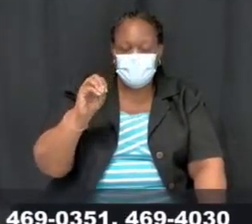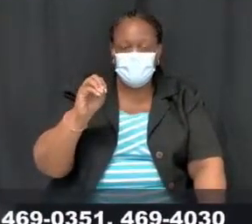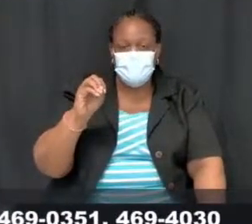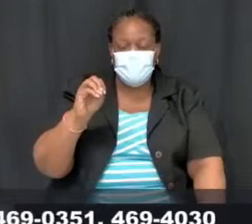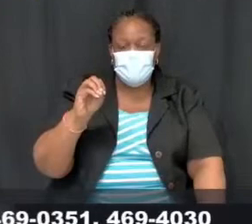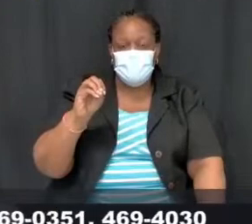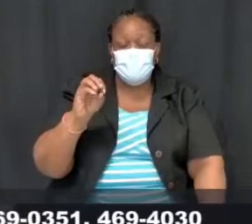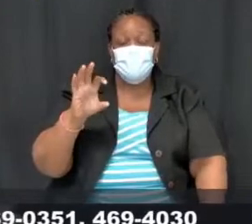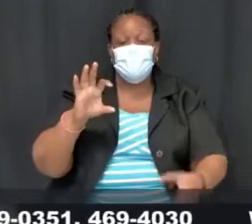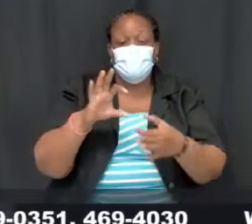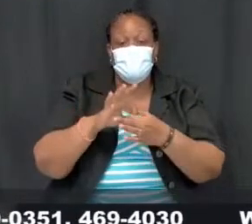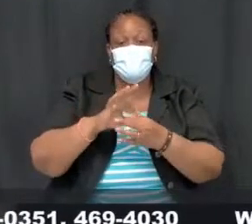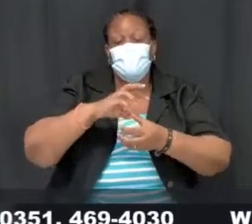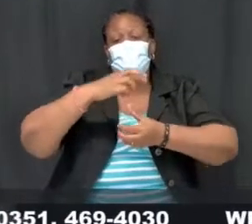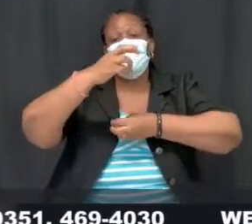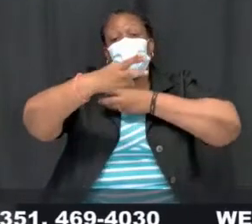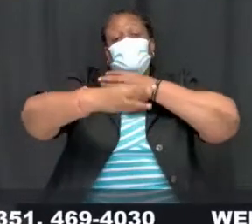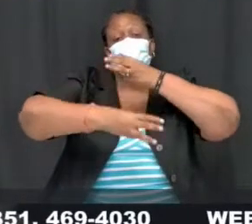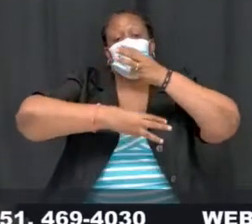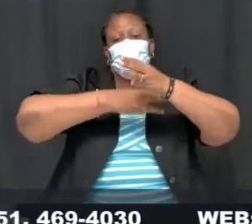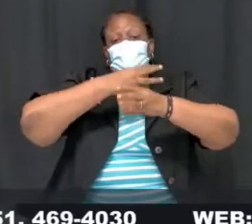has been vaccinated.